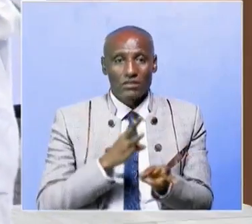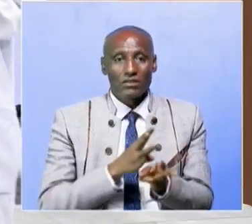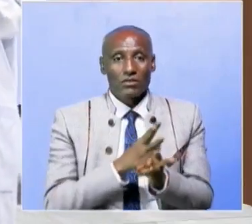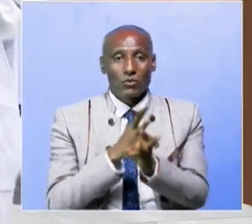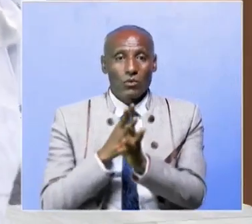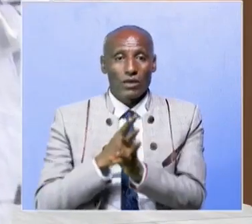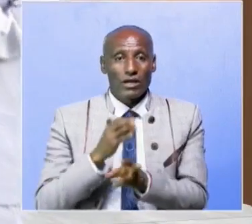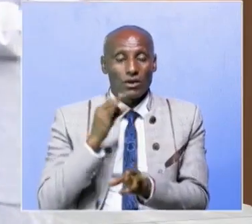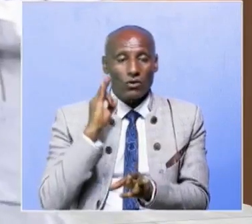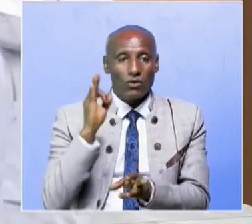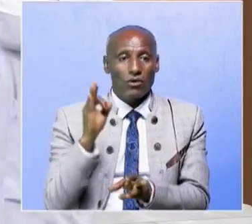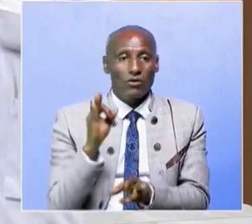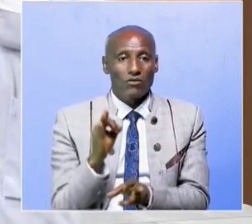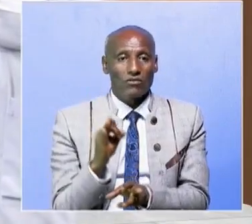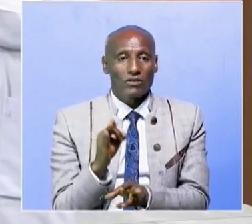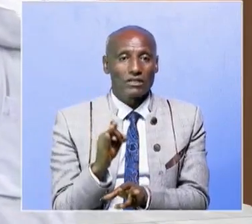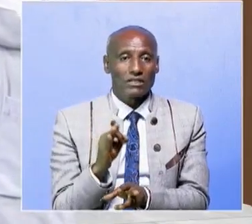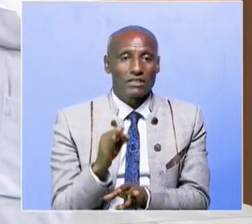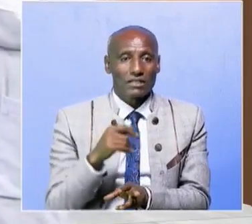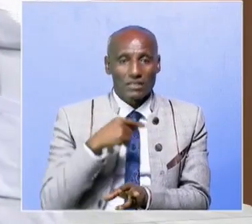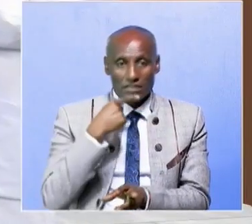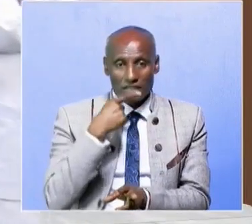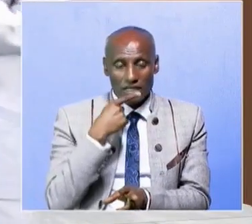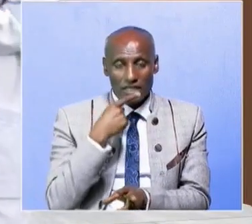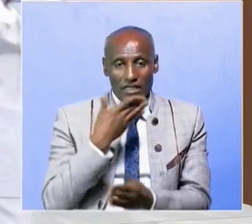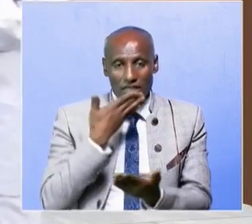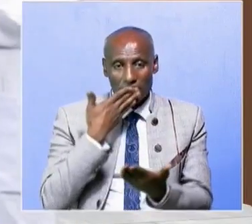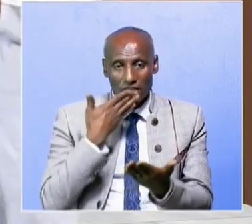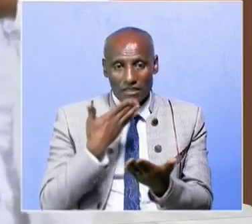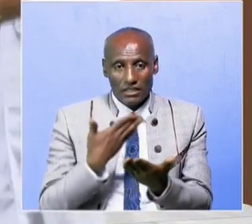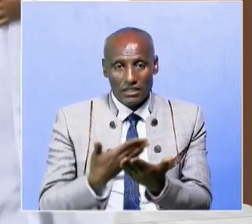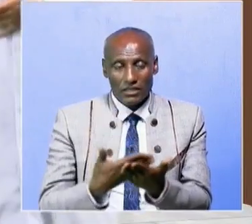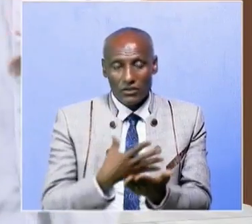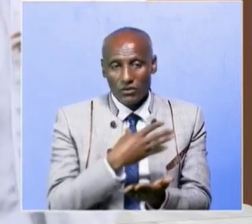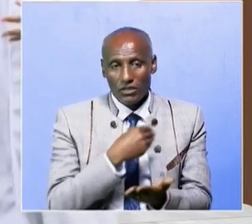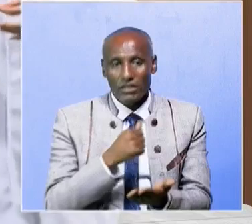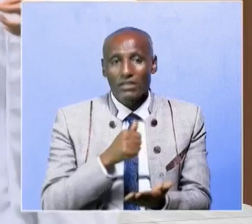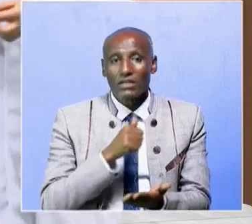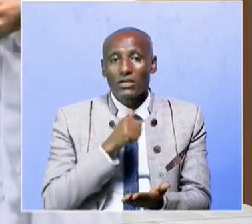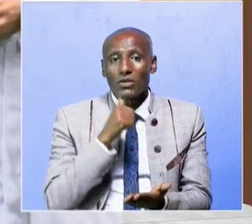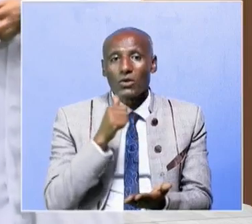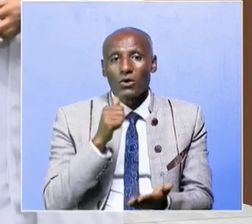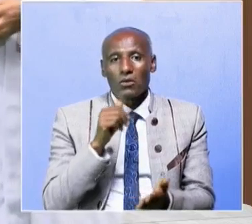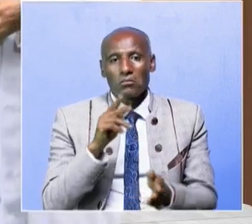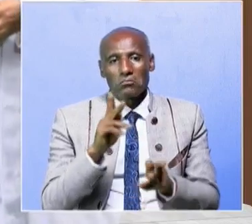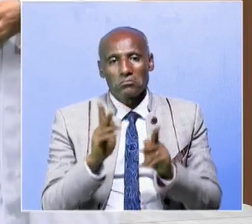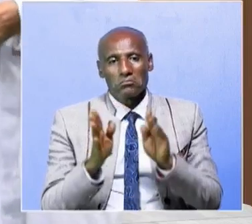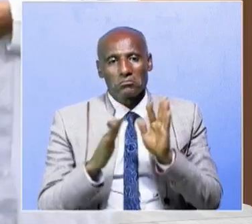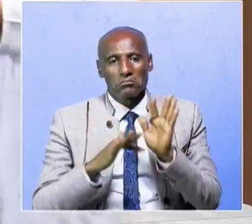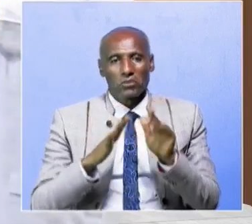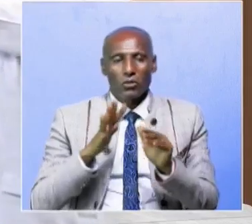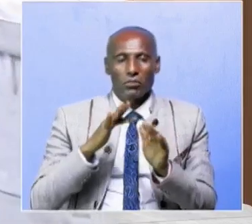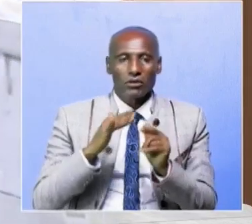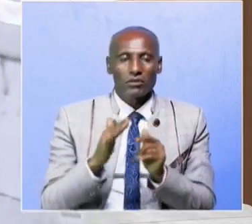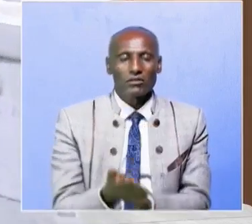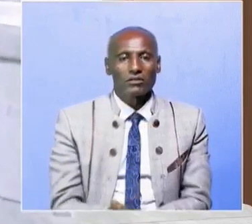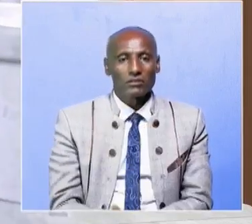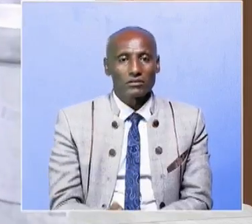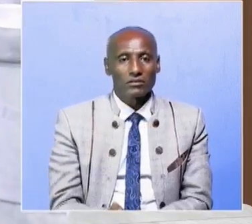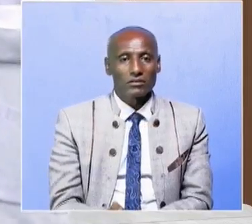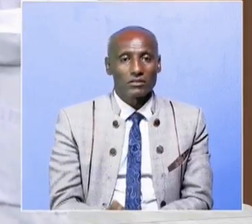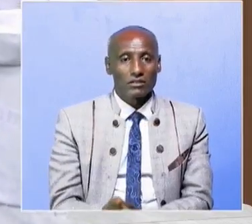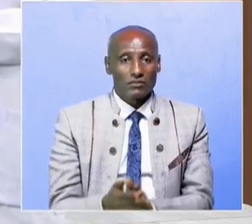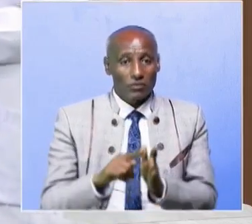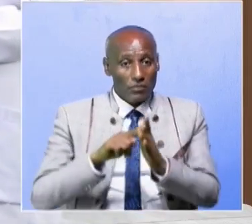and forth, yes, and saying thank you and no problem. So if you remember from the beginning of